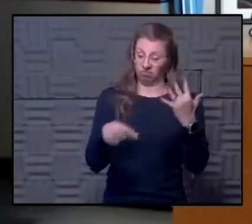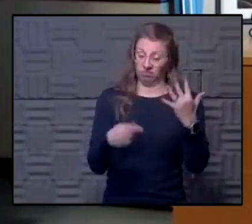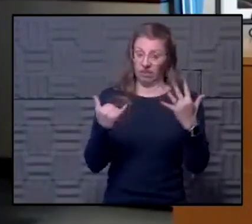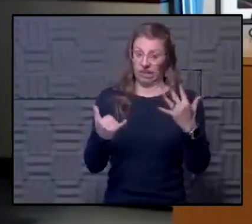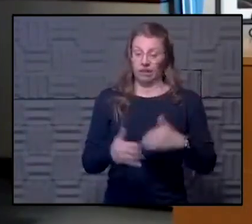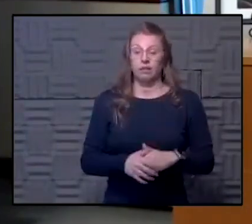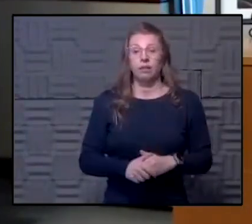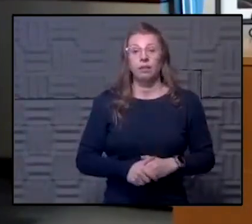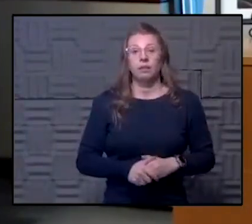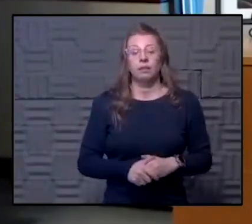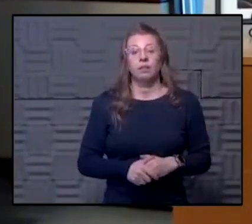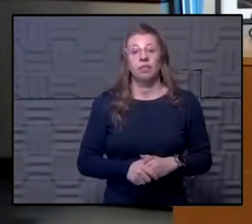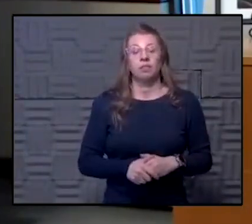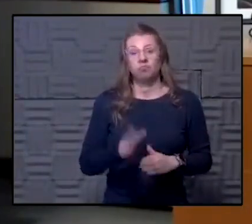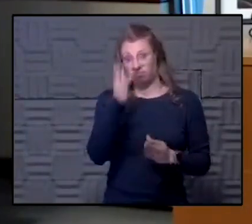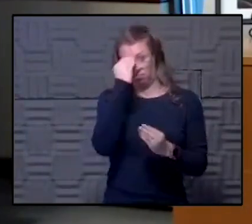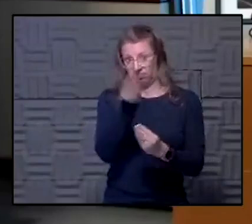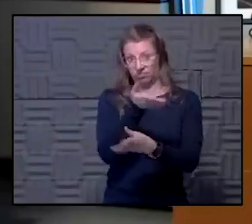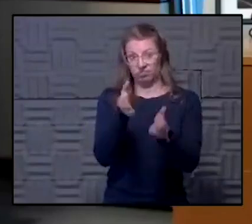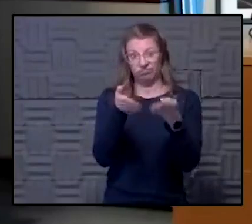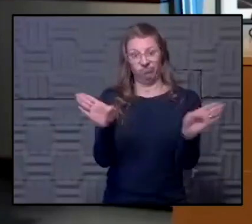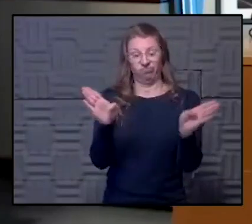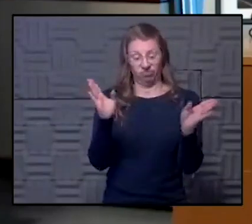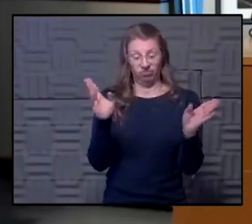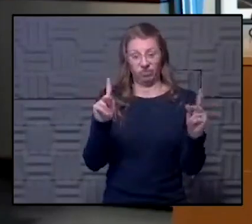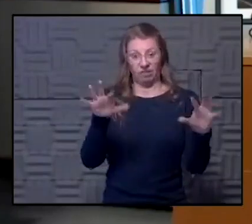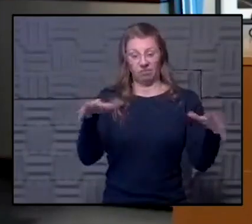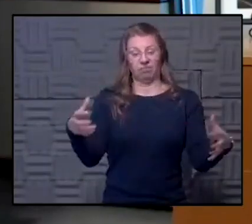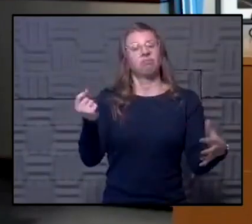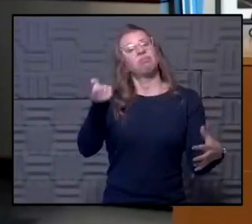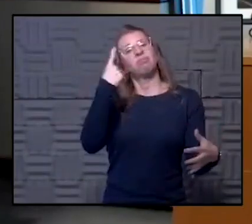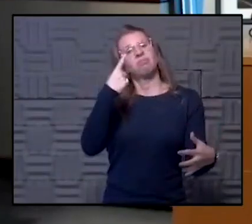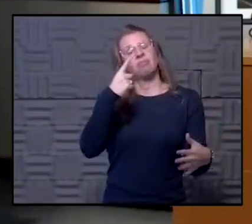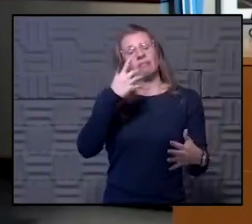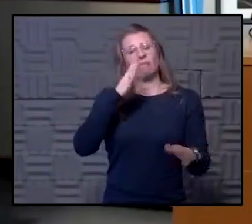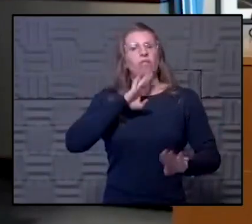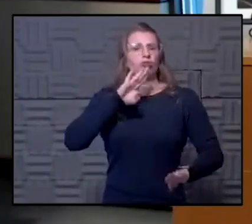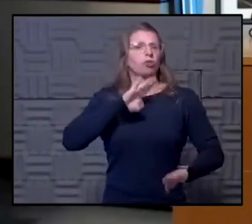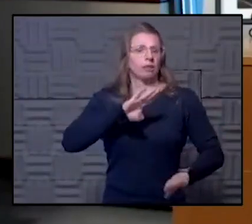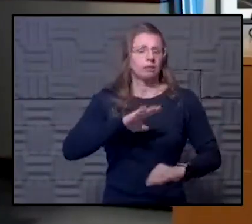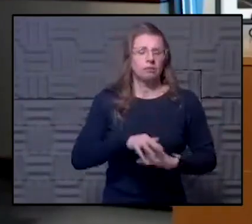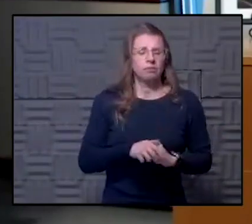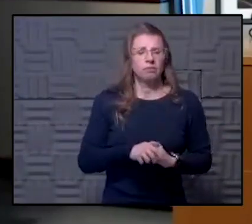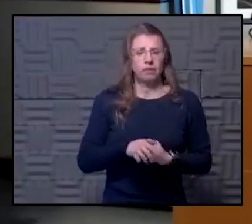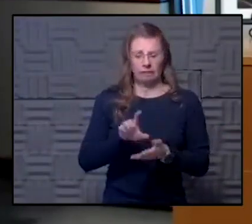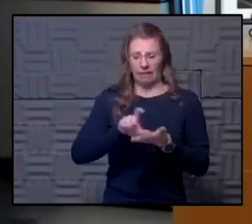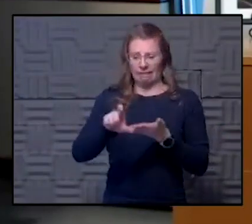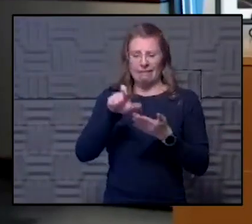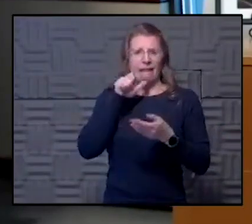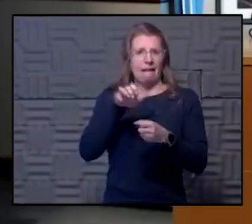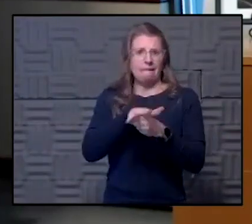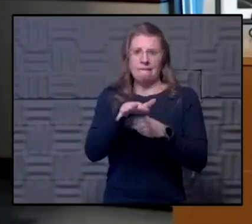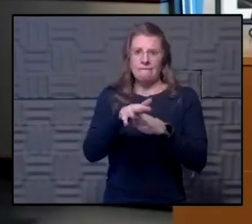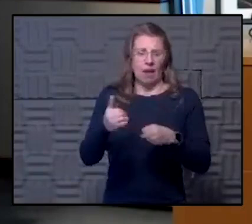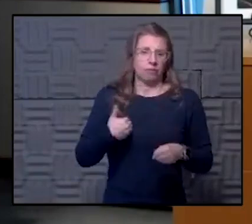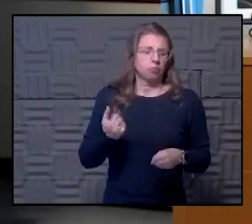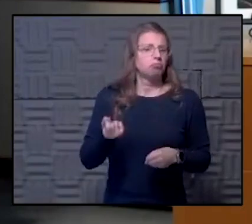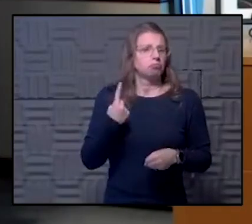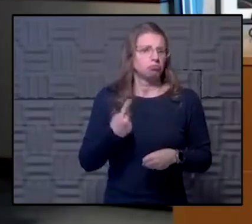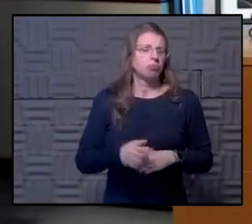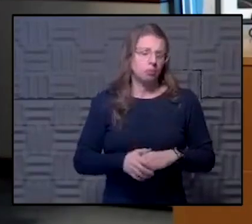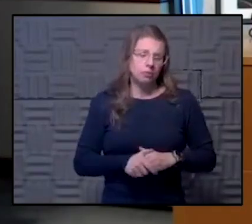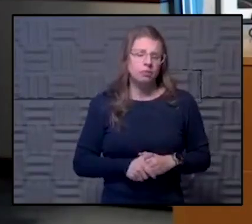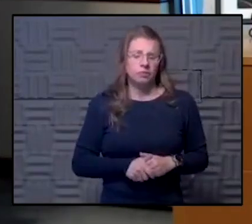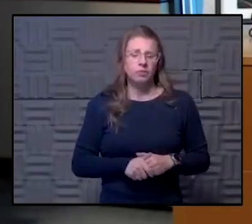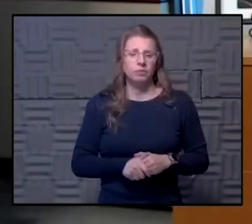would say to the general public is that I understand the frustration of not having enough vaccine. We